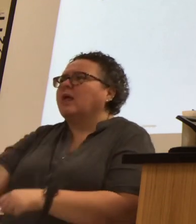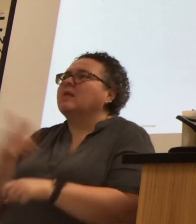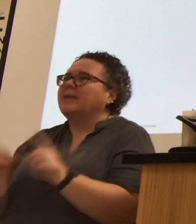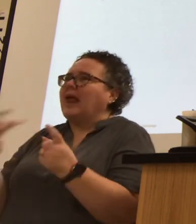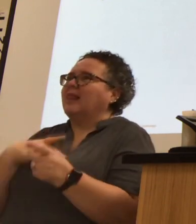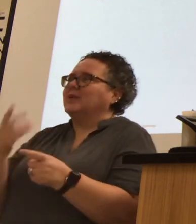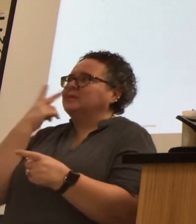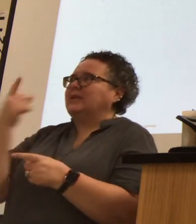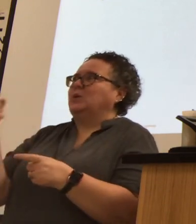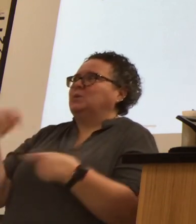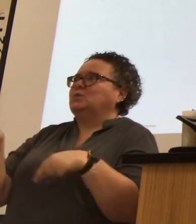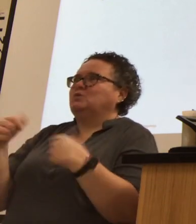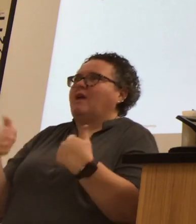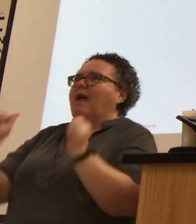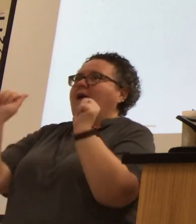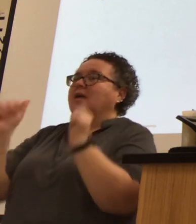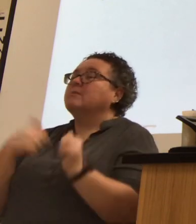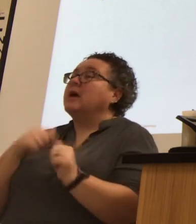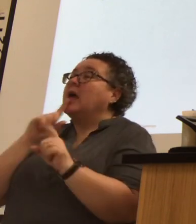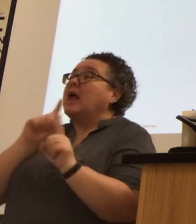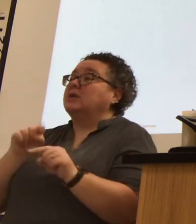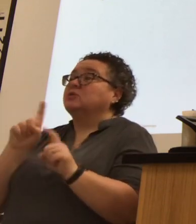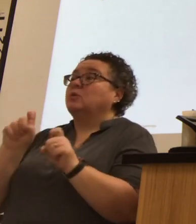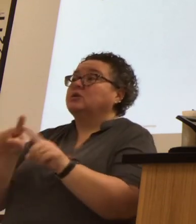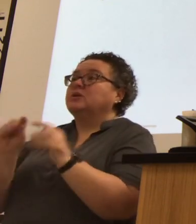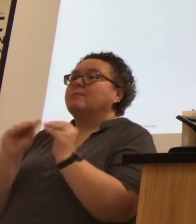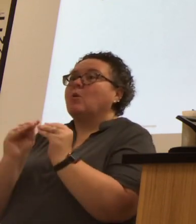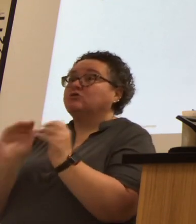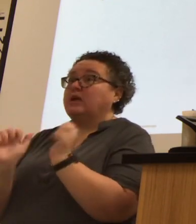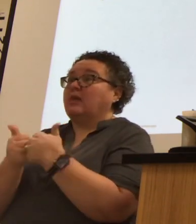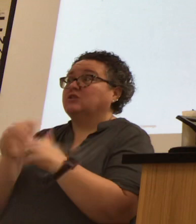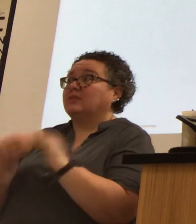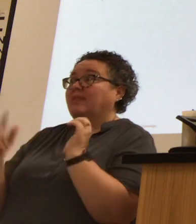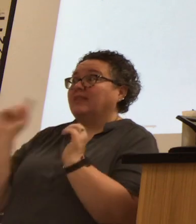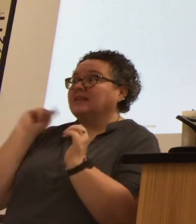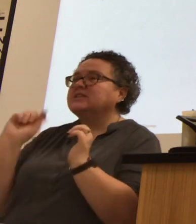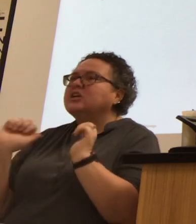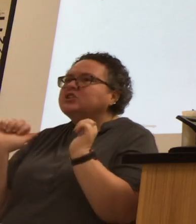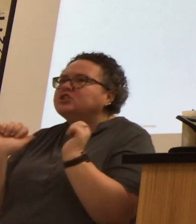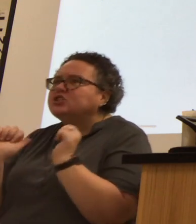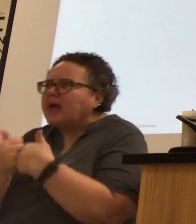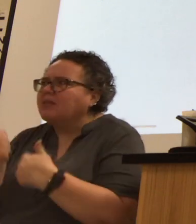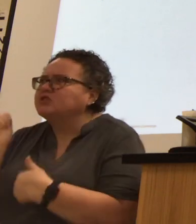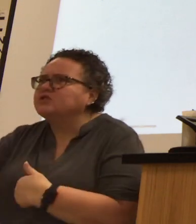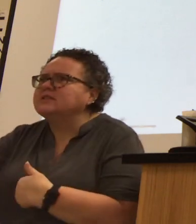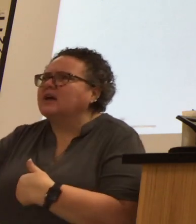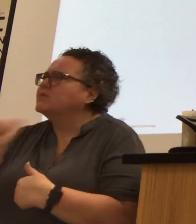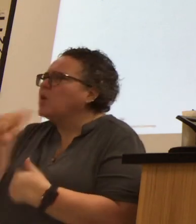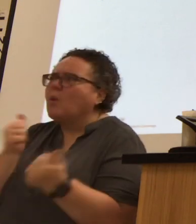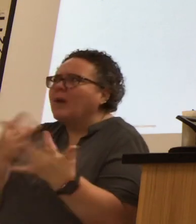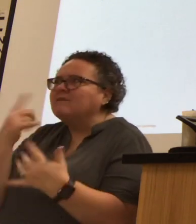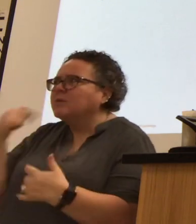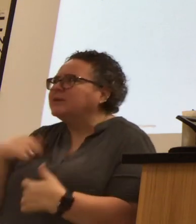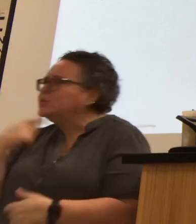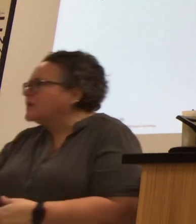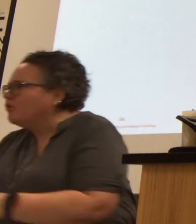is when we get a question that's a little more challenging than this, challenge yourself. Don't just wait for me to tell you the right